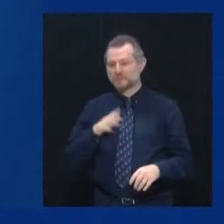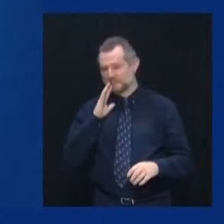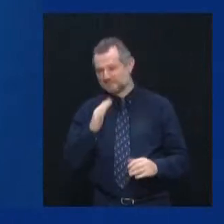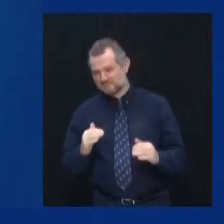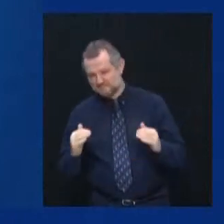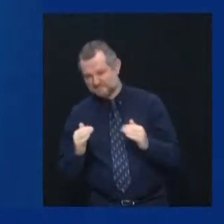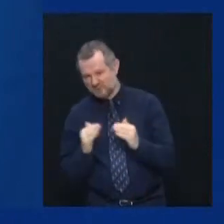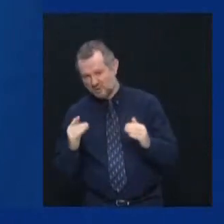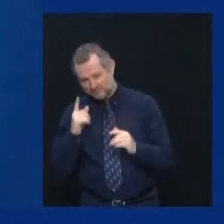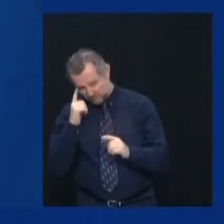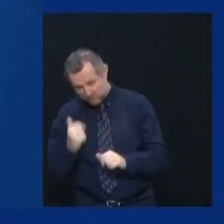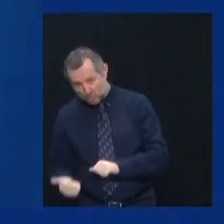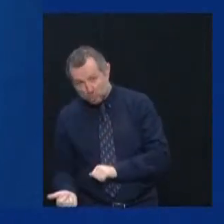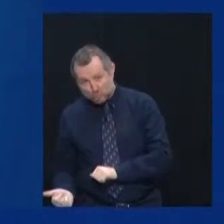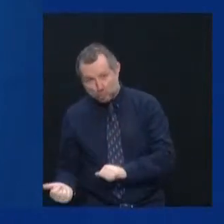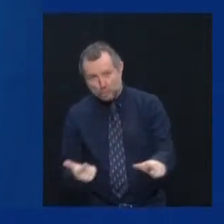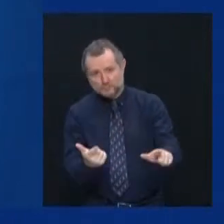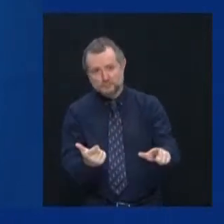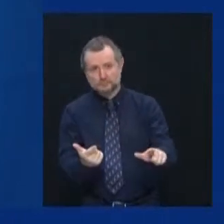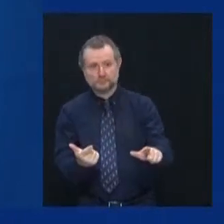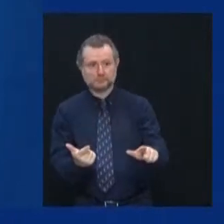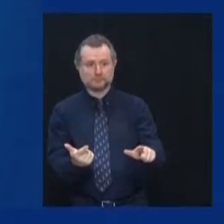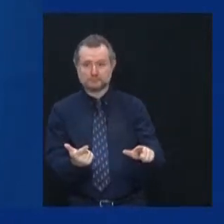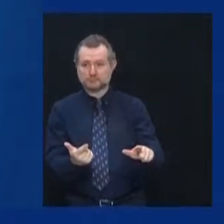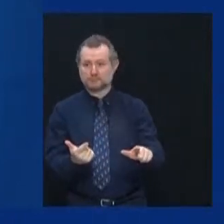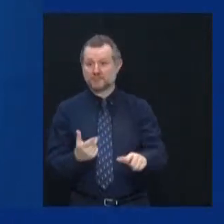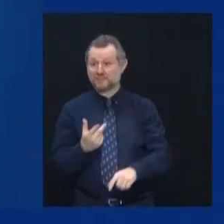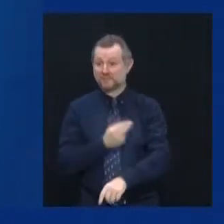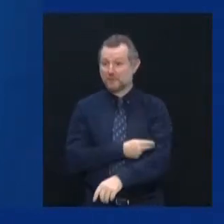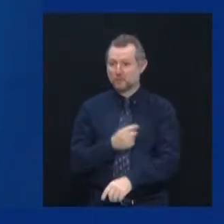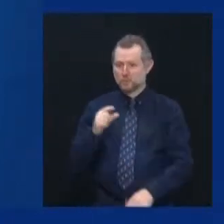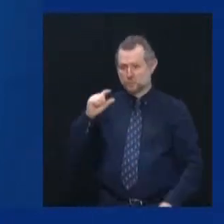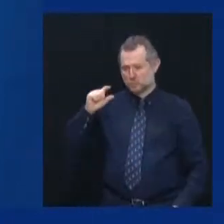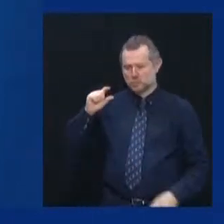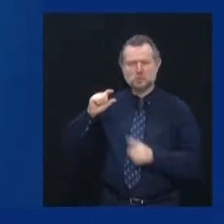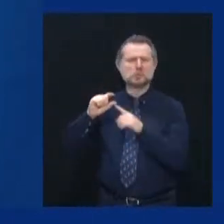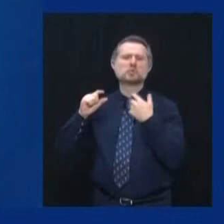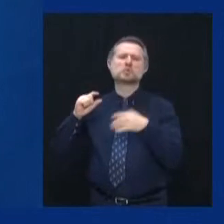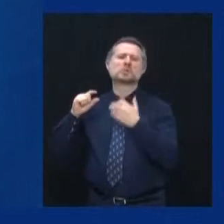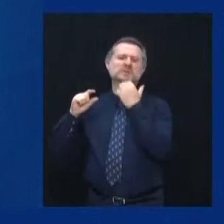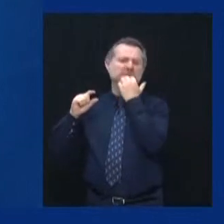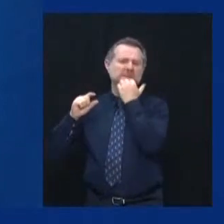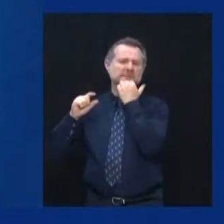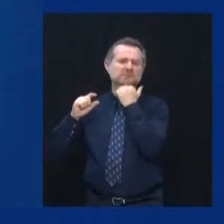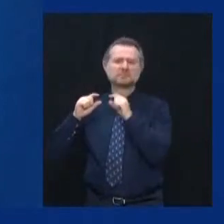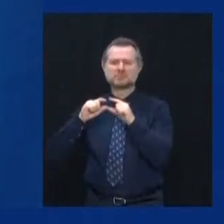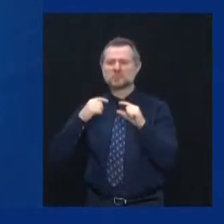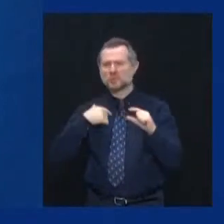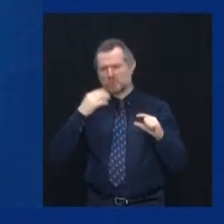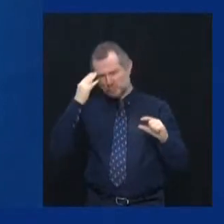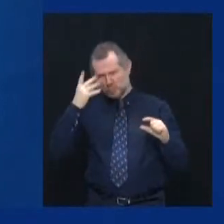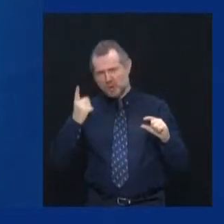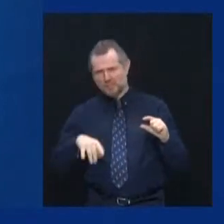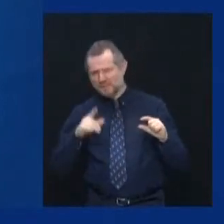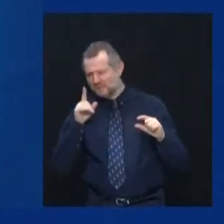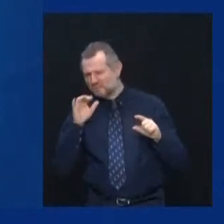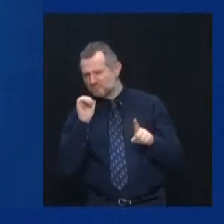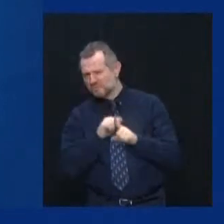fairly. This is a valuable commodity. I understand there'll be fraud. I understand there'll be